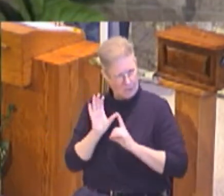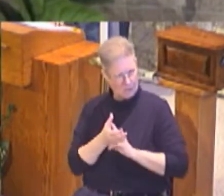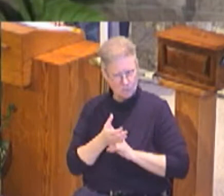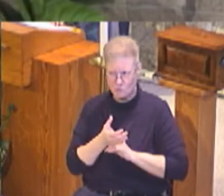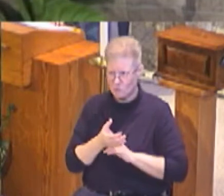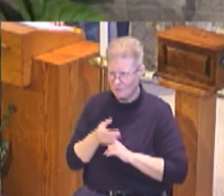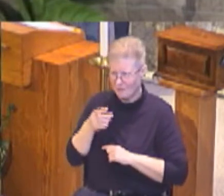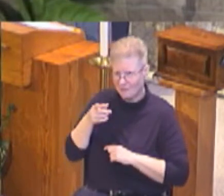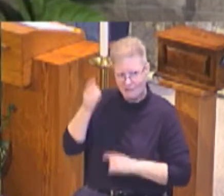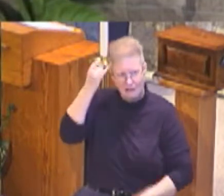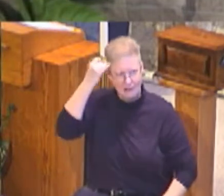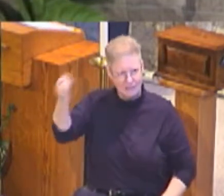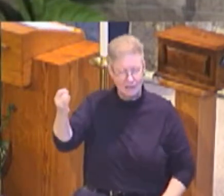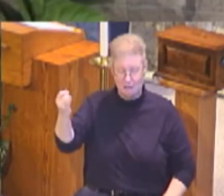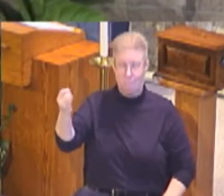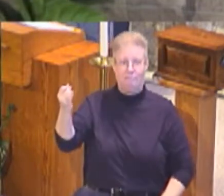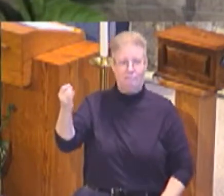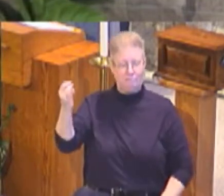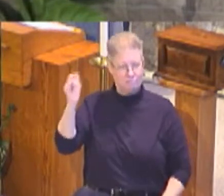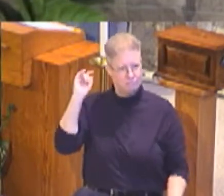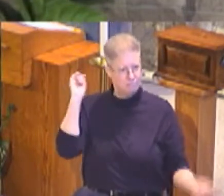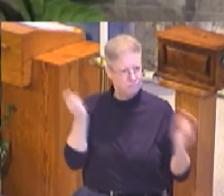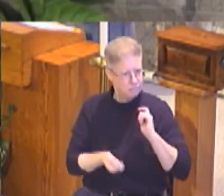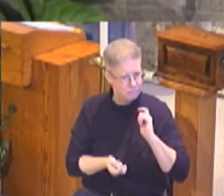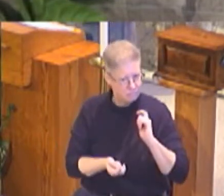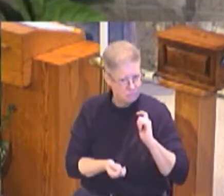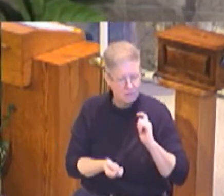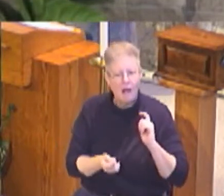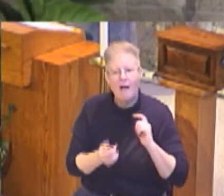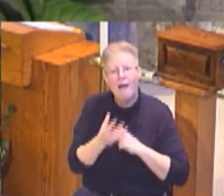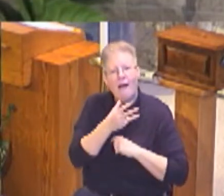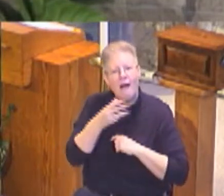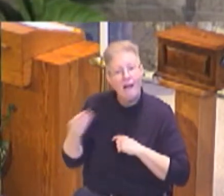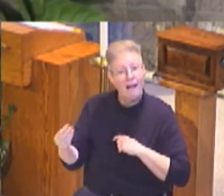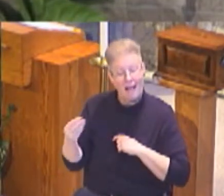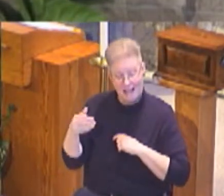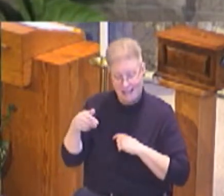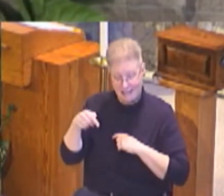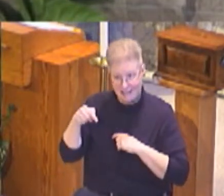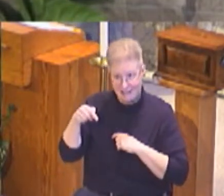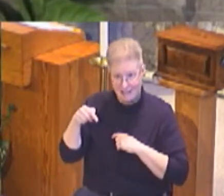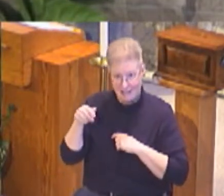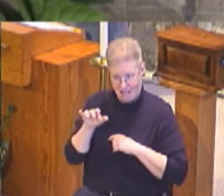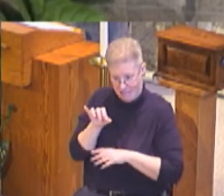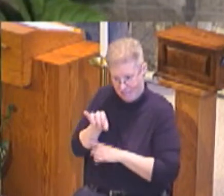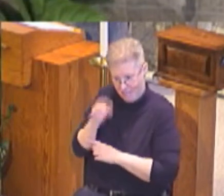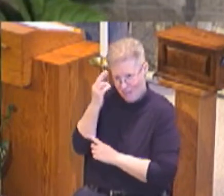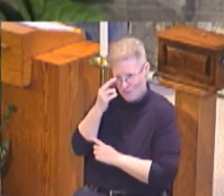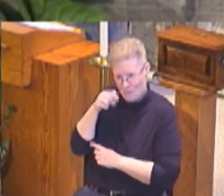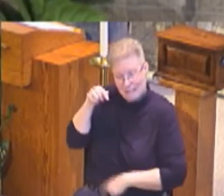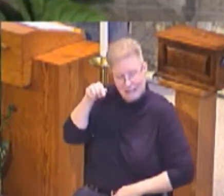idea. And it's the reason why this parable is hidden.